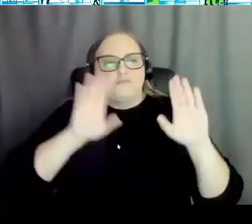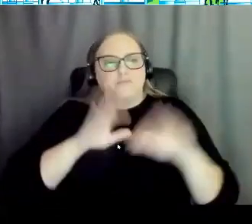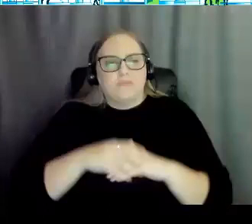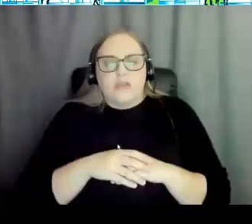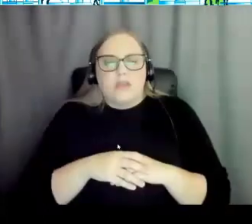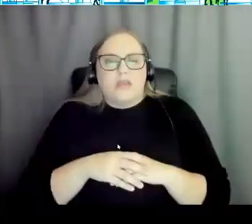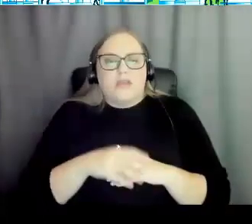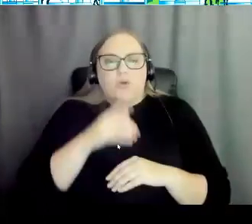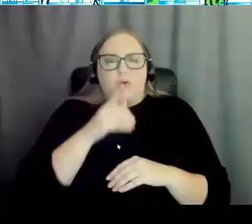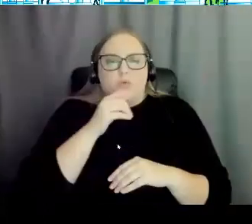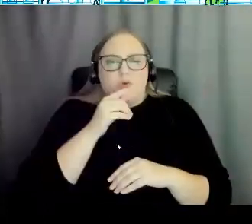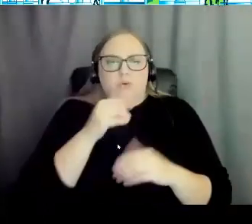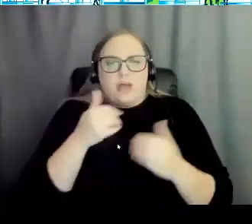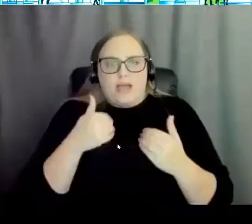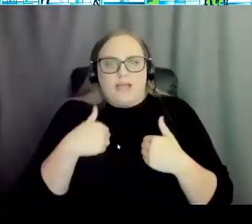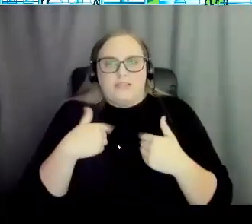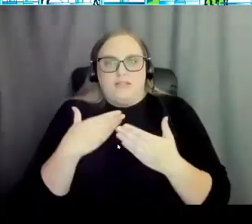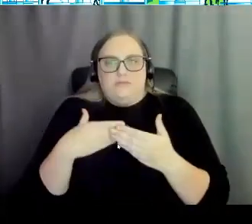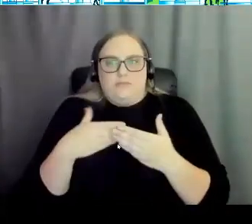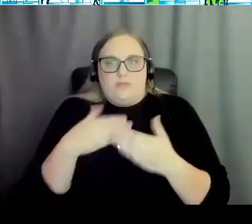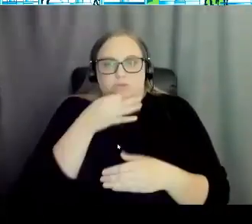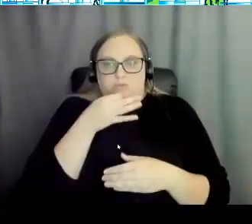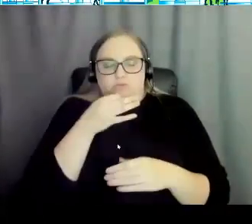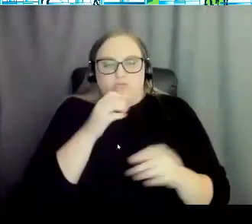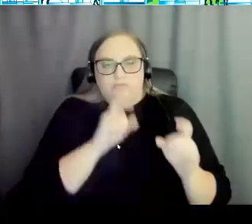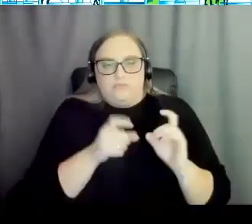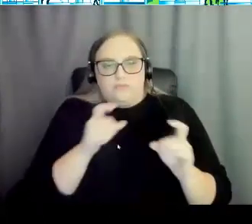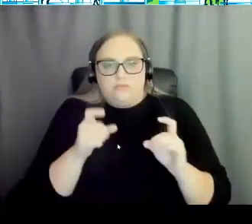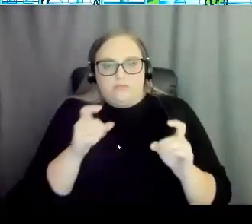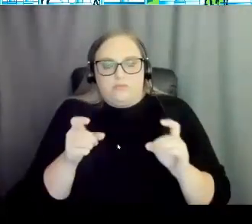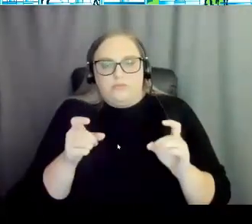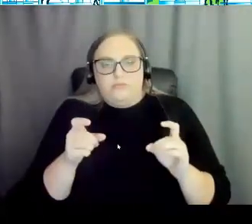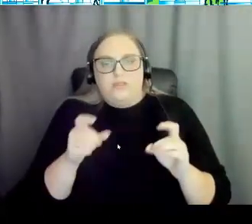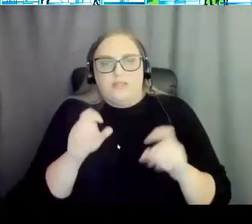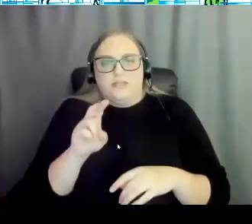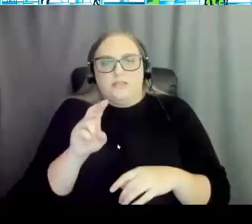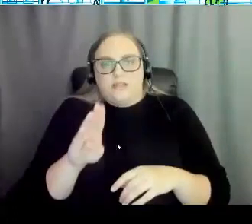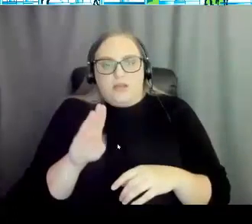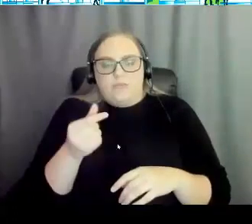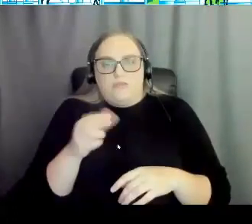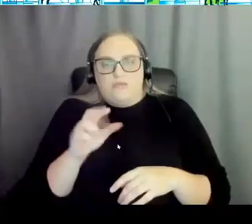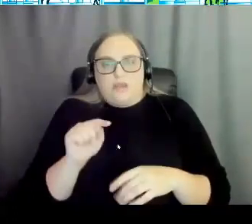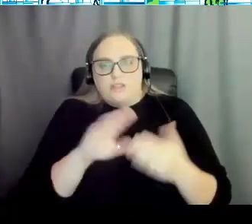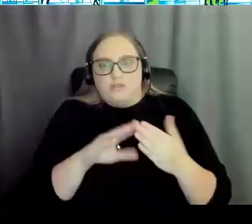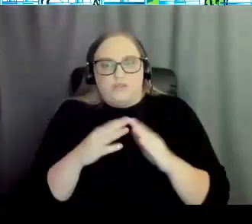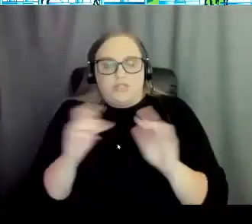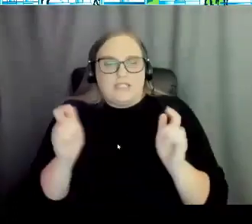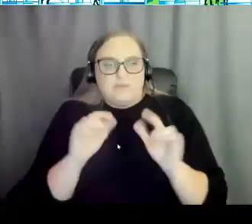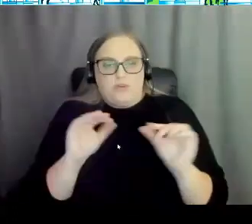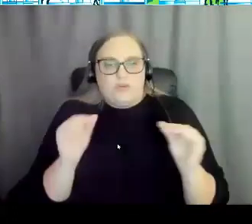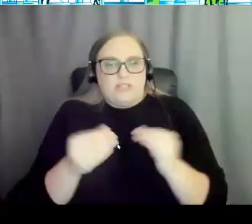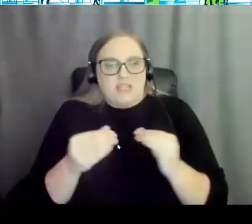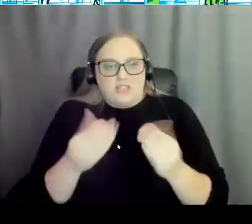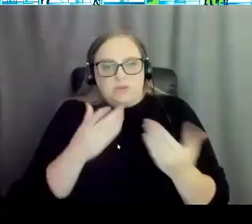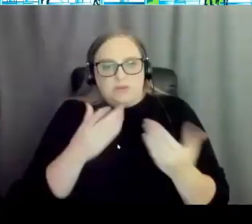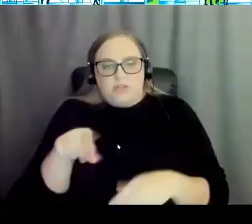who has a very sort of near-term plan to issue sub-grants to communities and smaller organizations? Maybe you could tell